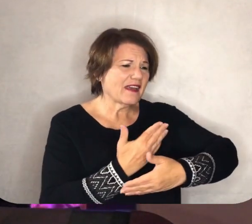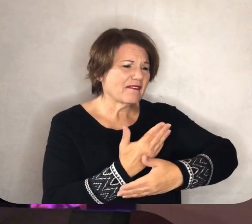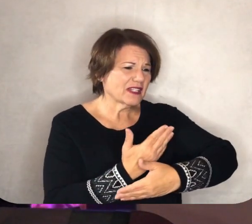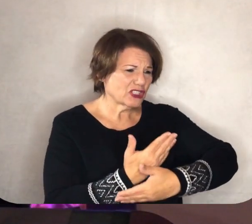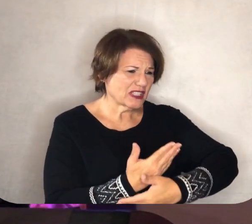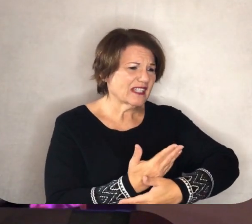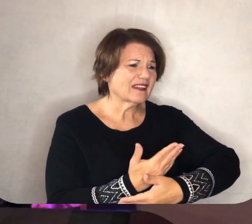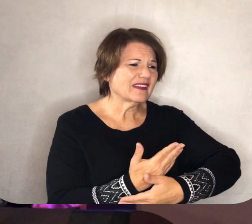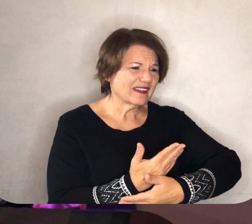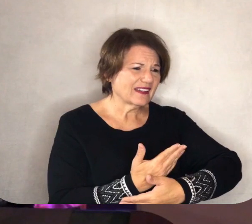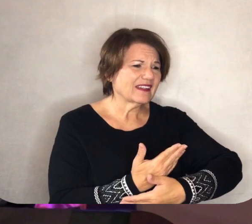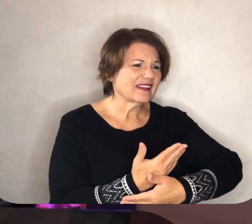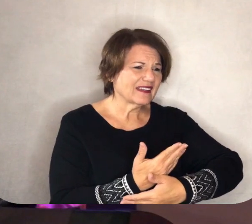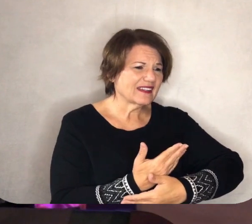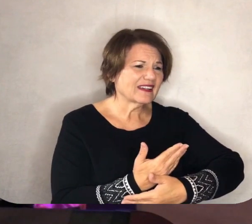nativity.